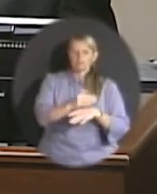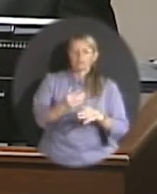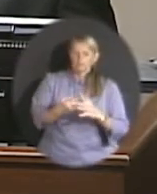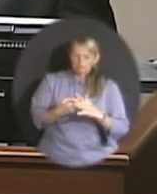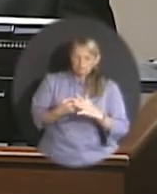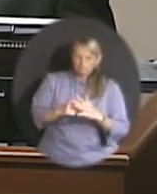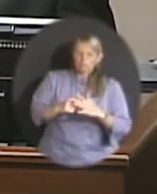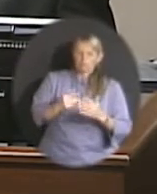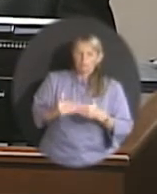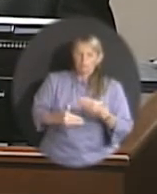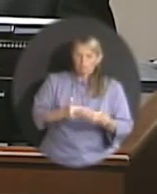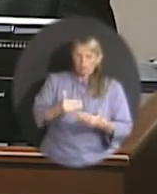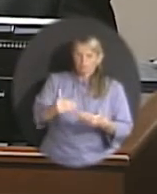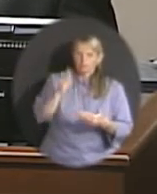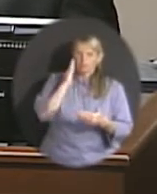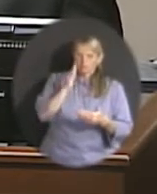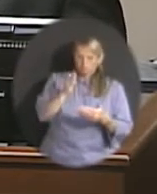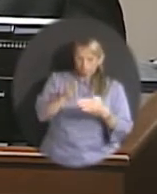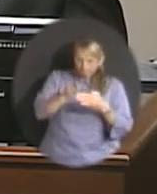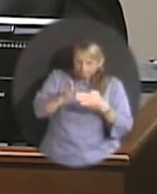will culminate at the end of August.